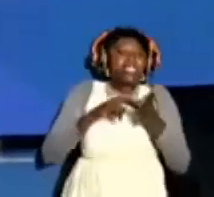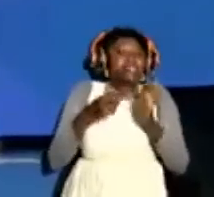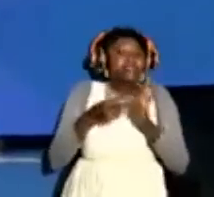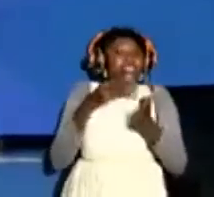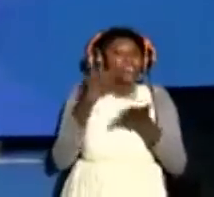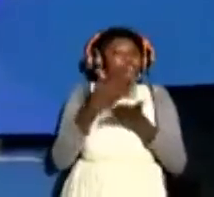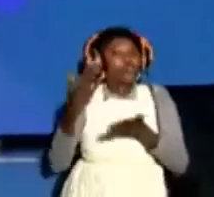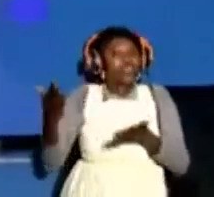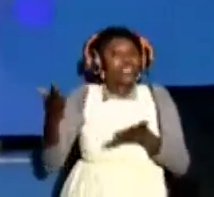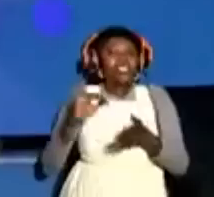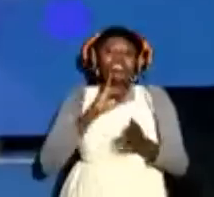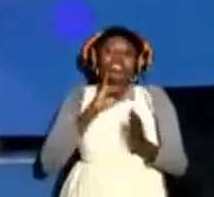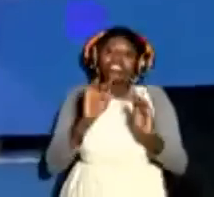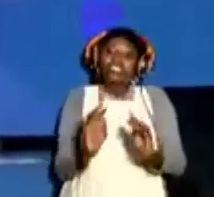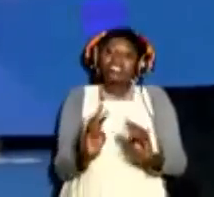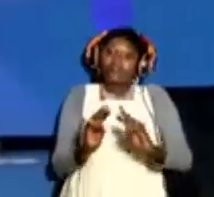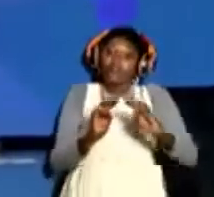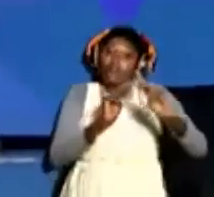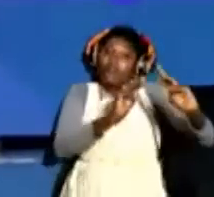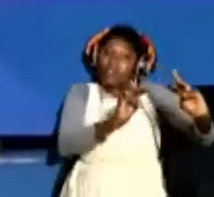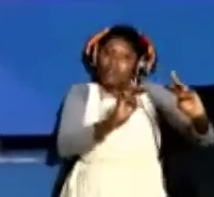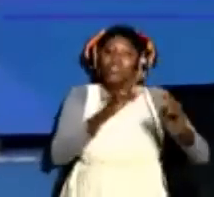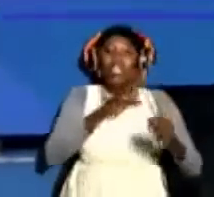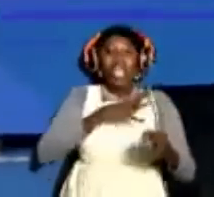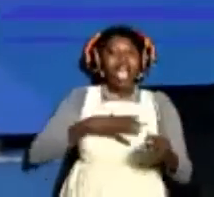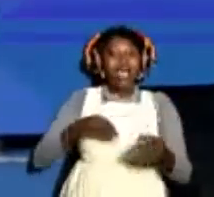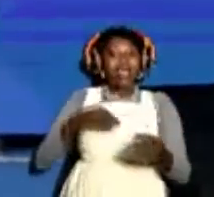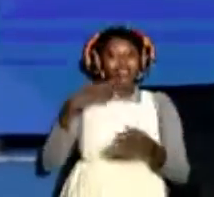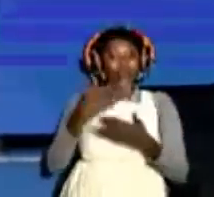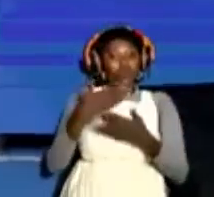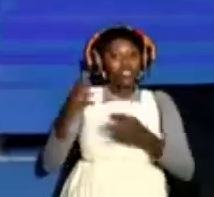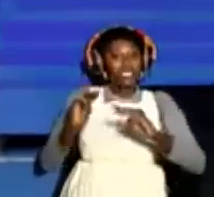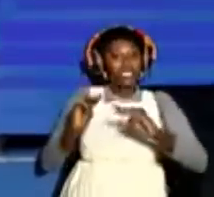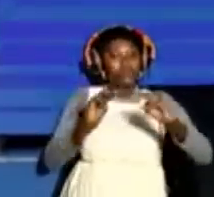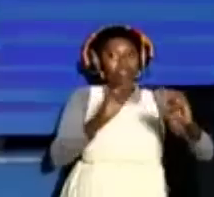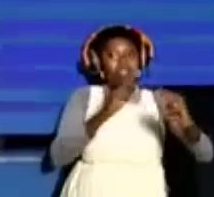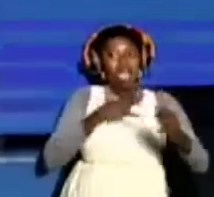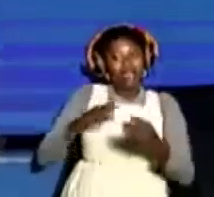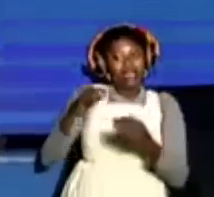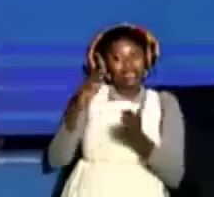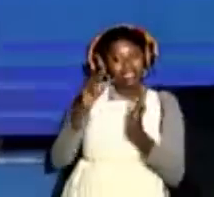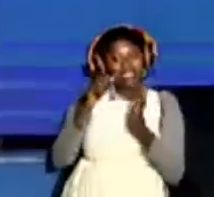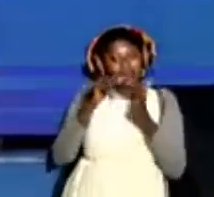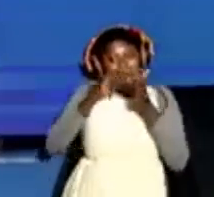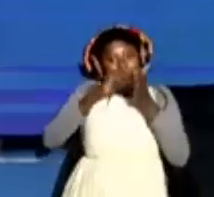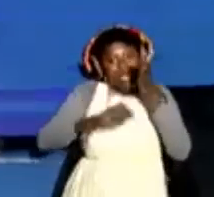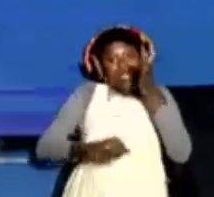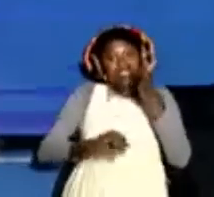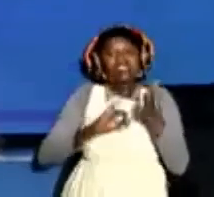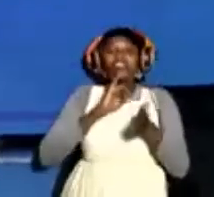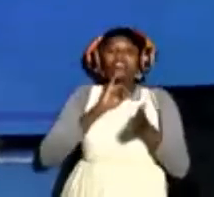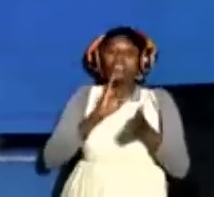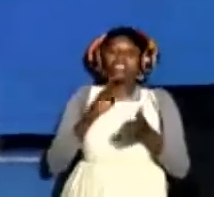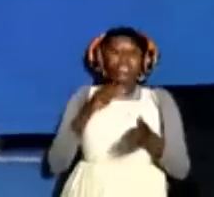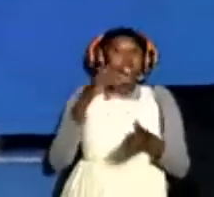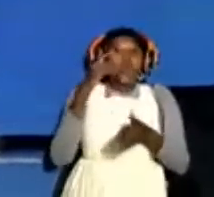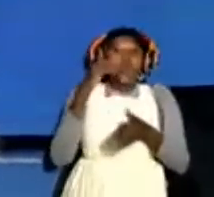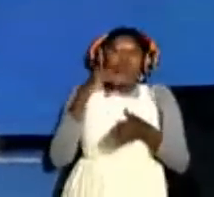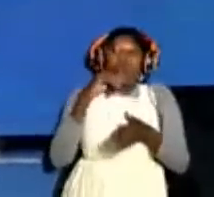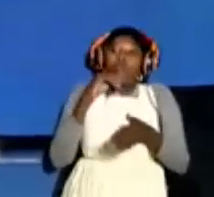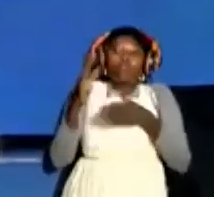ahead, that this passage is coming to say, regardless of what has been going